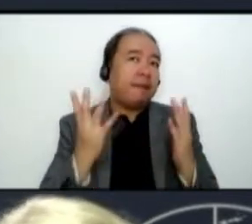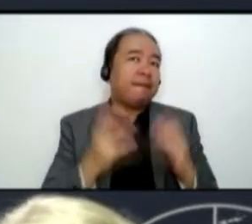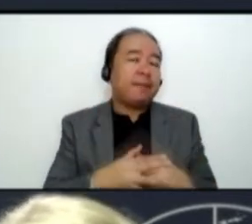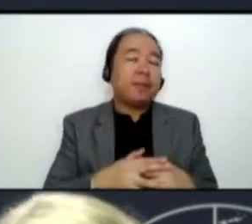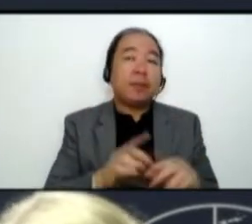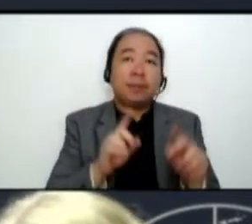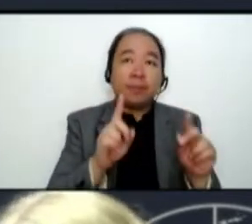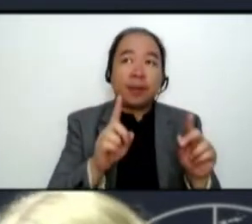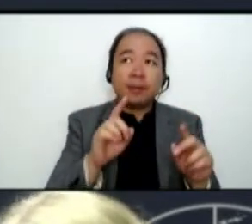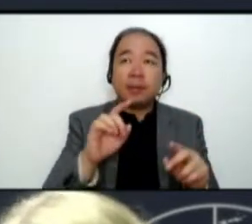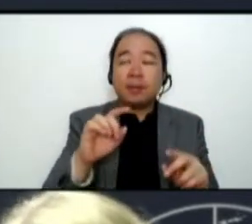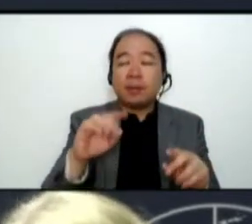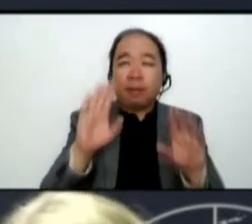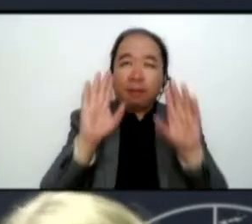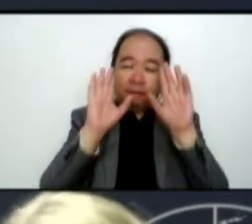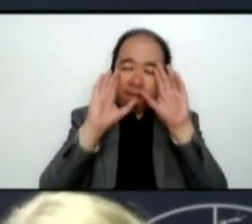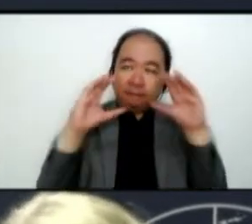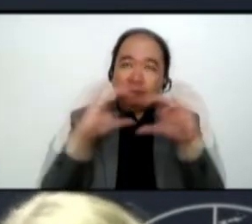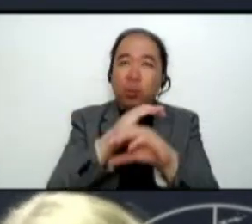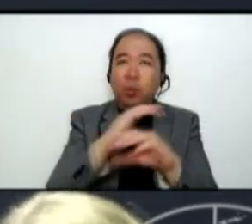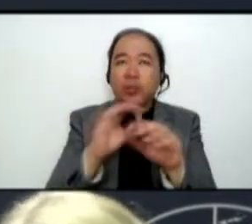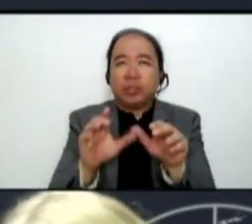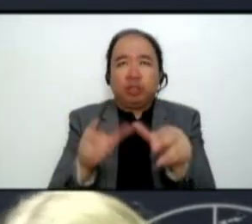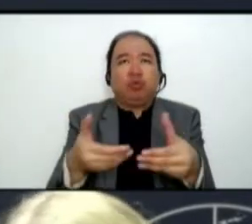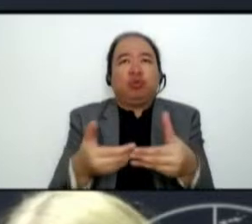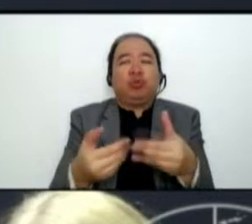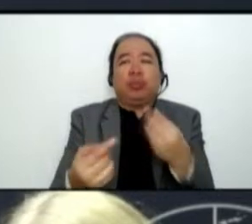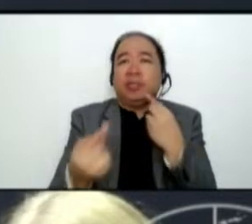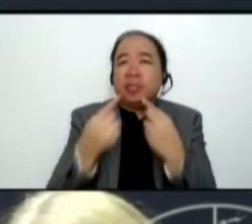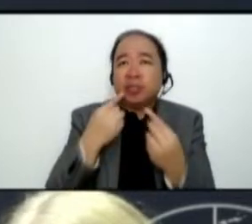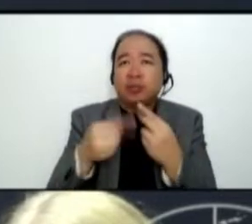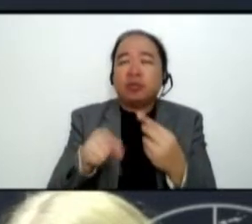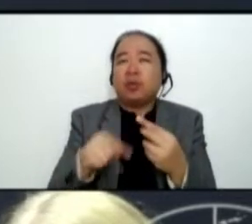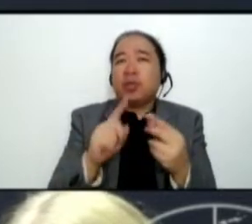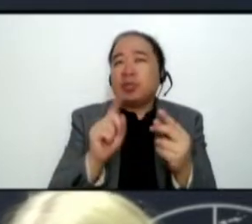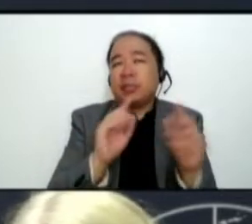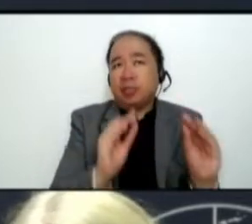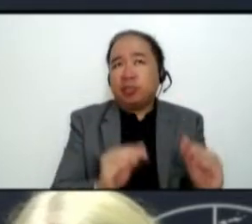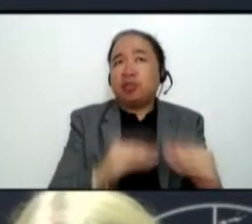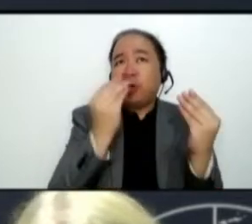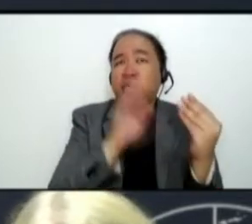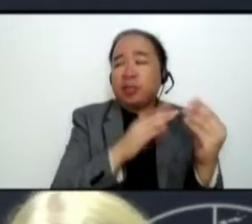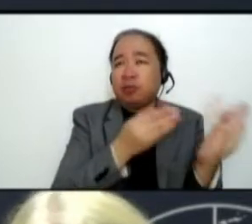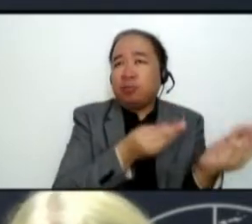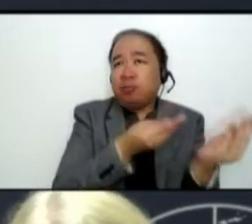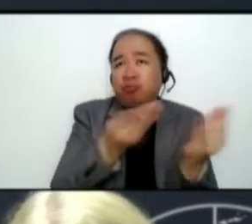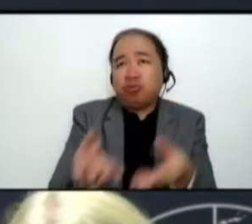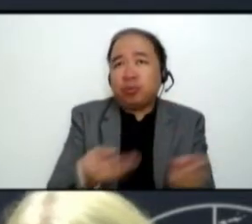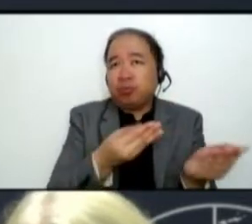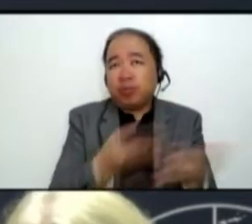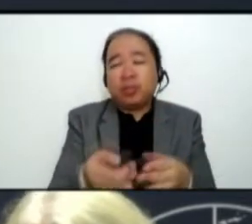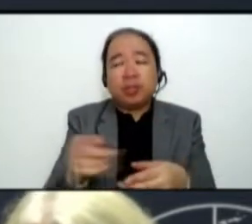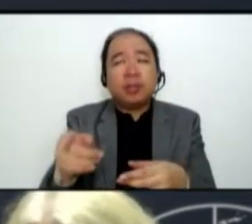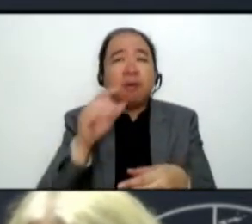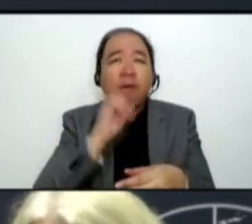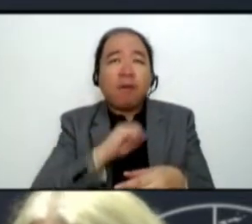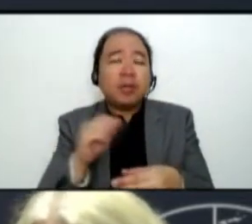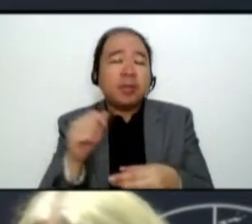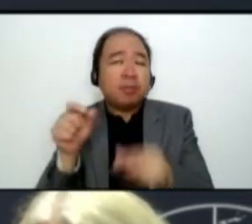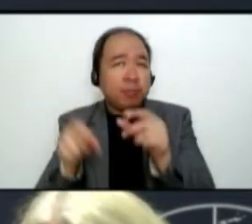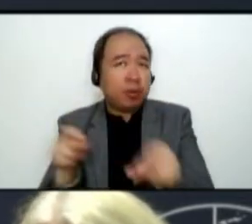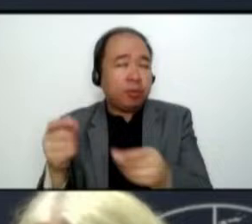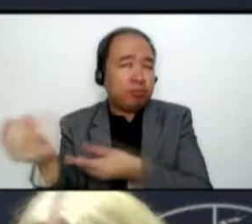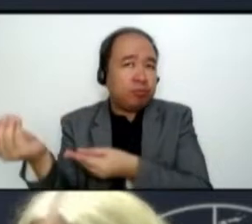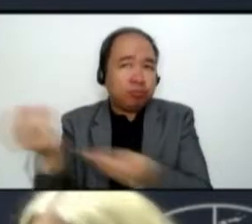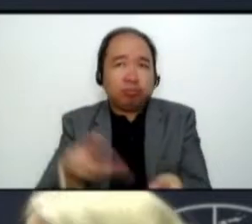I think the issues that were brought up basically by the young people, the older people in the video, but also the